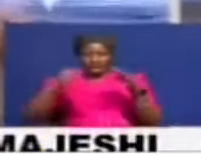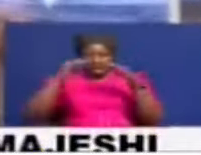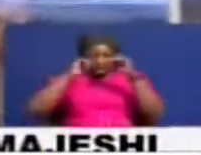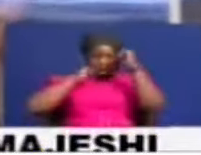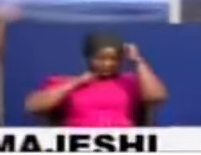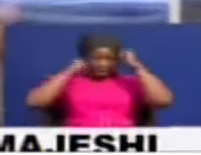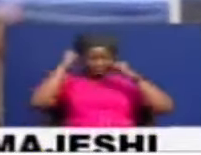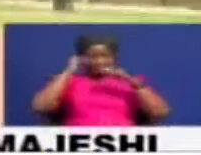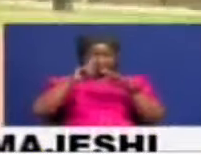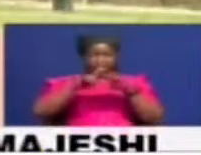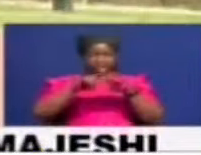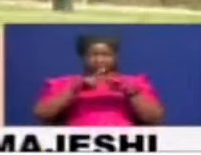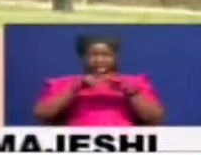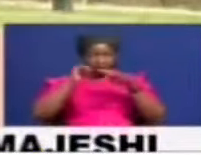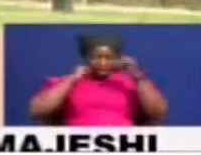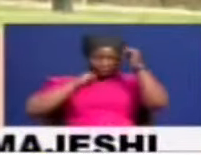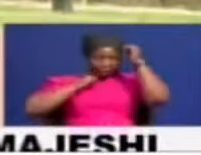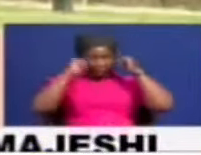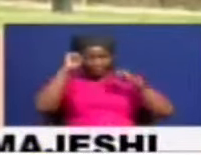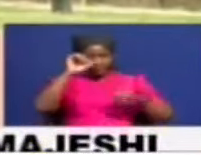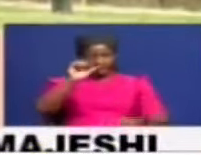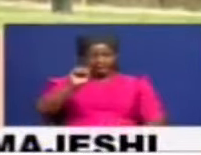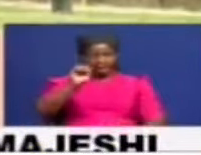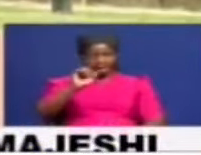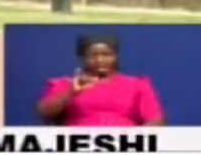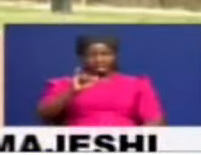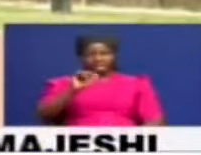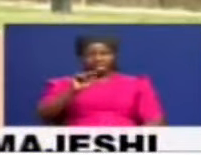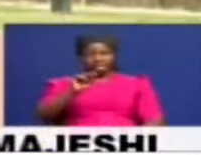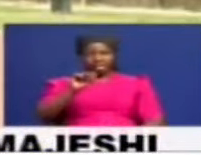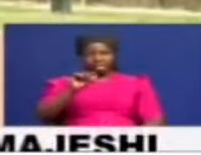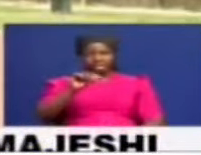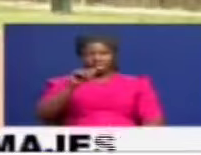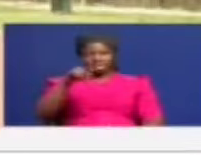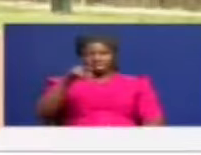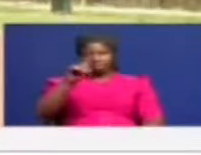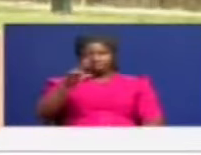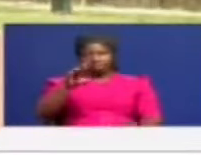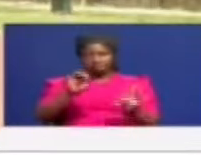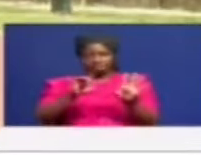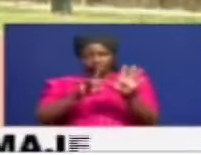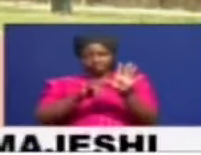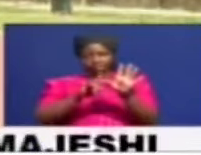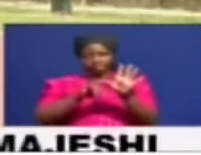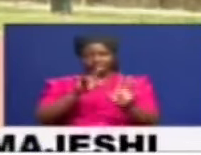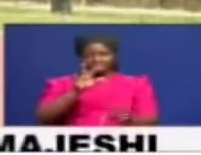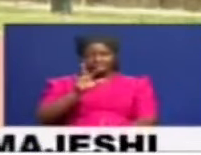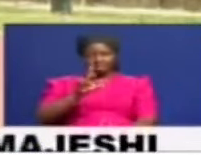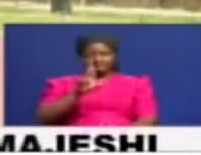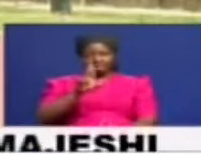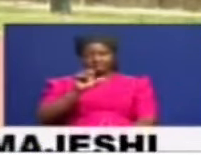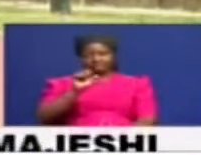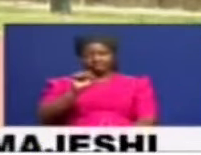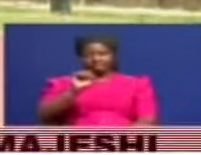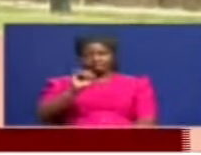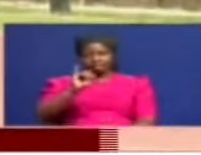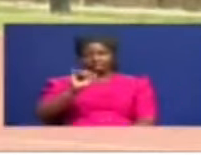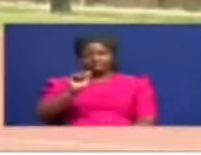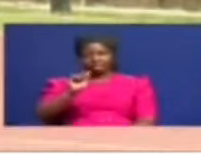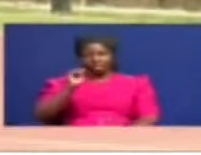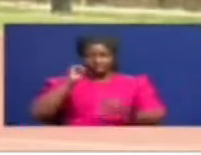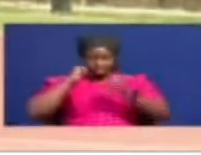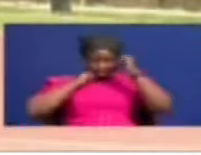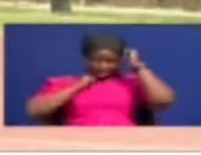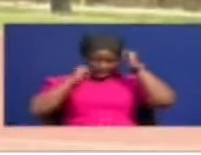in Elgeyo Marakwet, Kabin area. But the family says that notwithstanding, the birthday will continue, because the